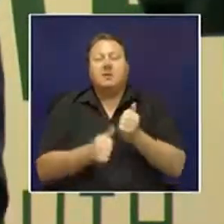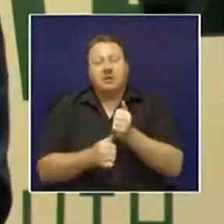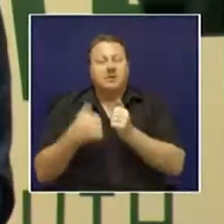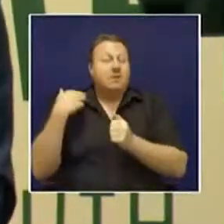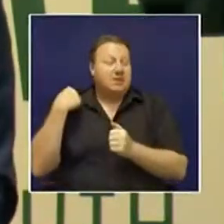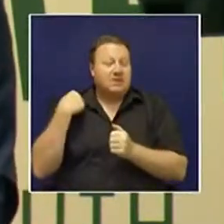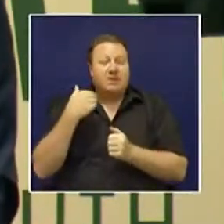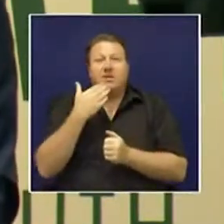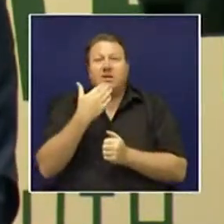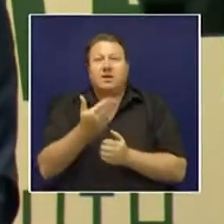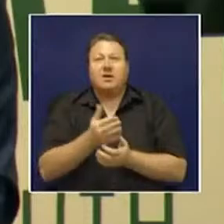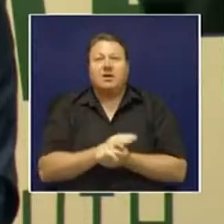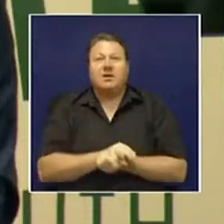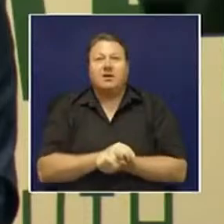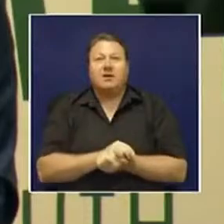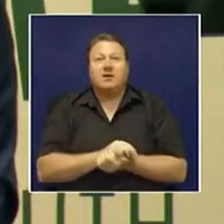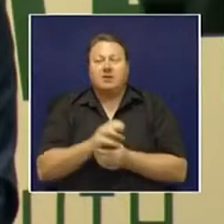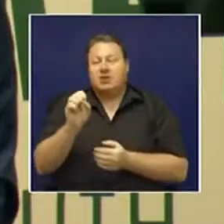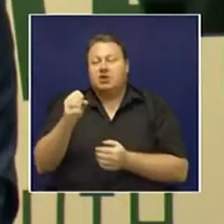Mr. Sharupain